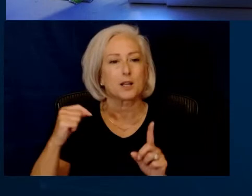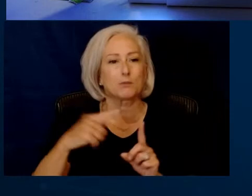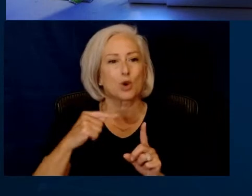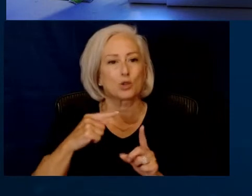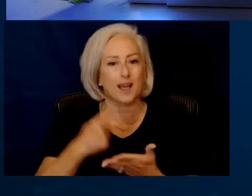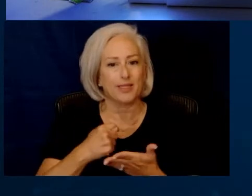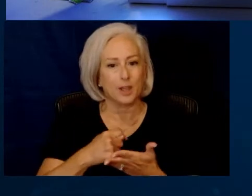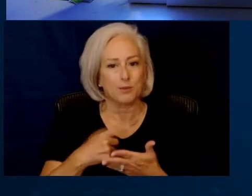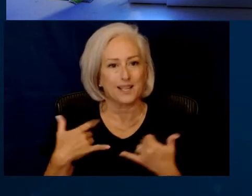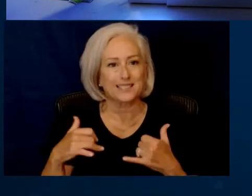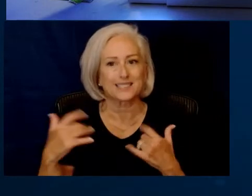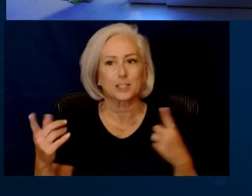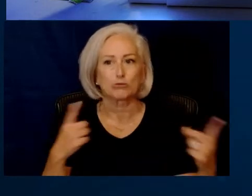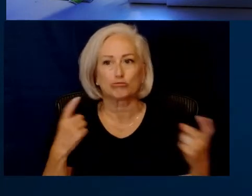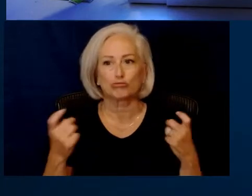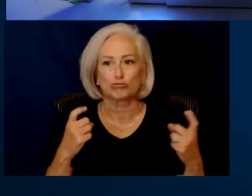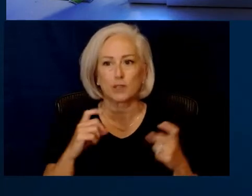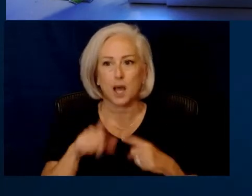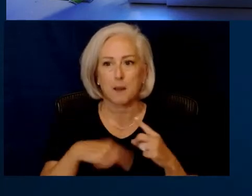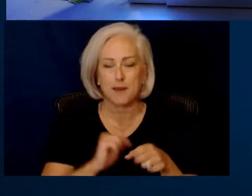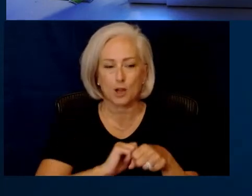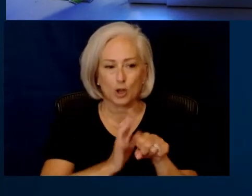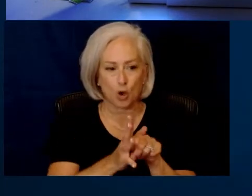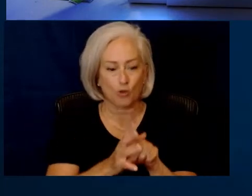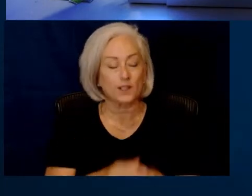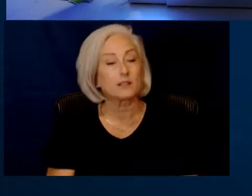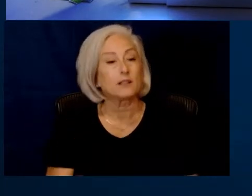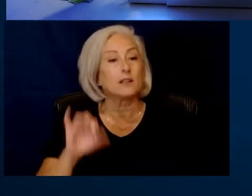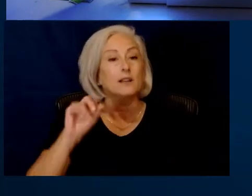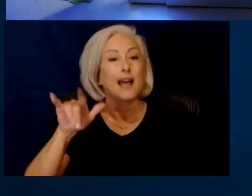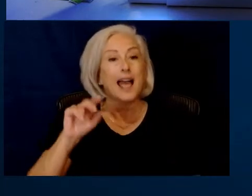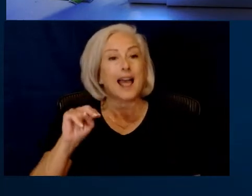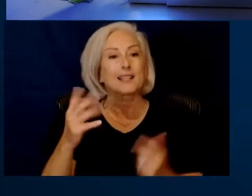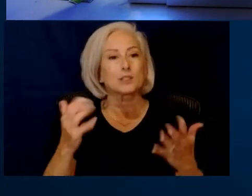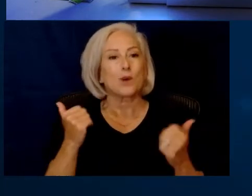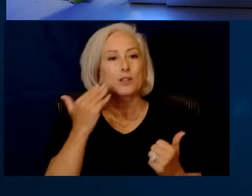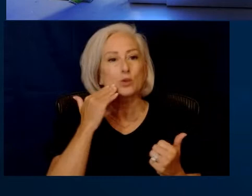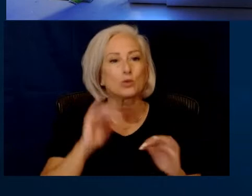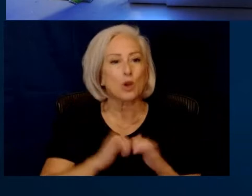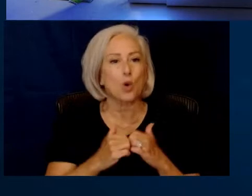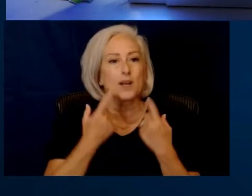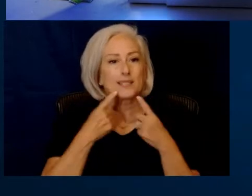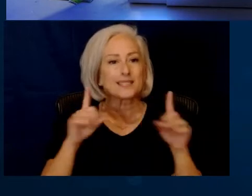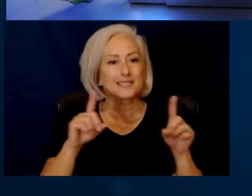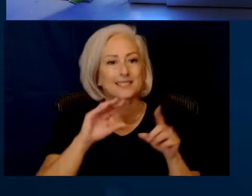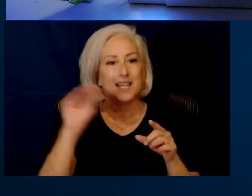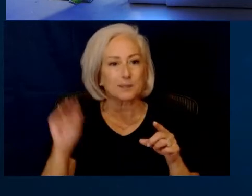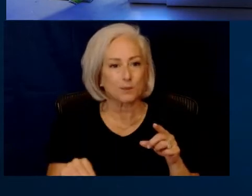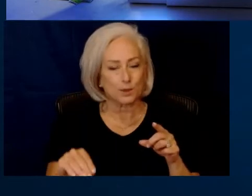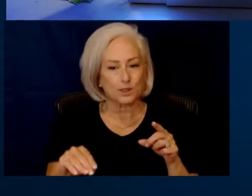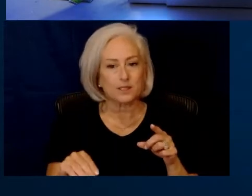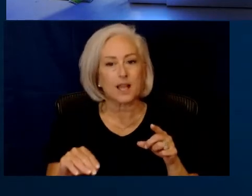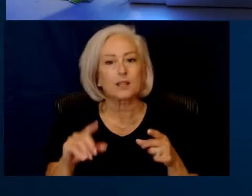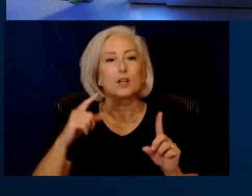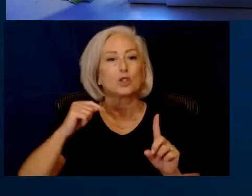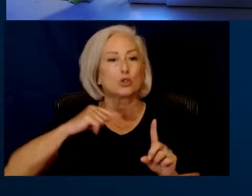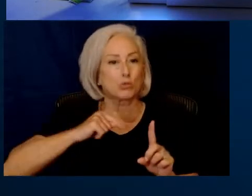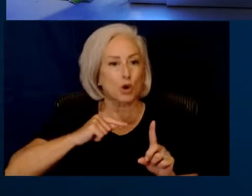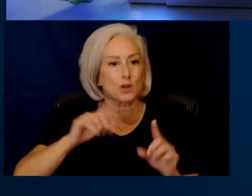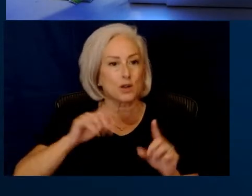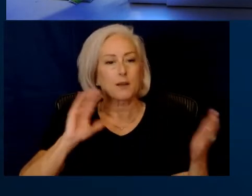here. But Allison wants to know, how does the success rate of proton therapy stack up to traditional